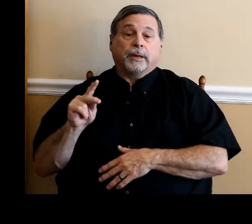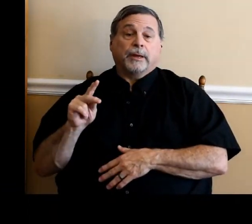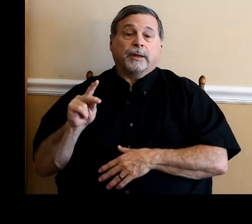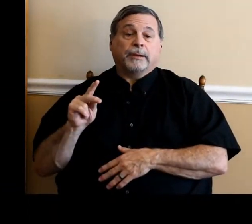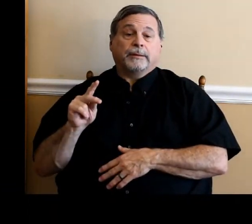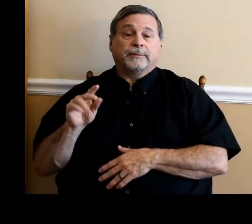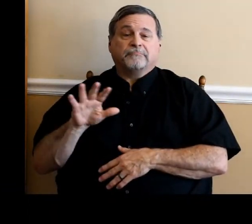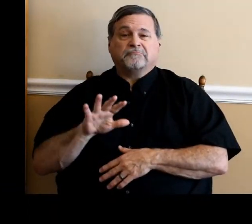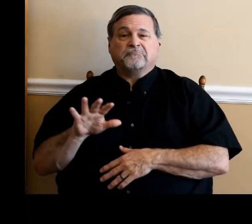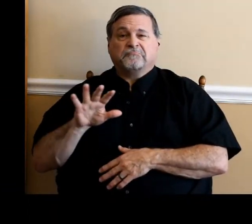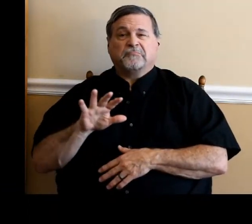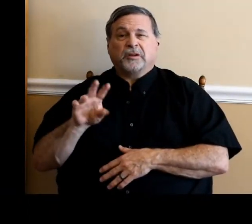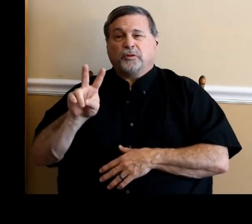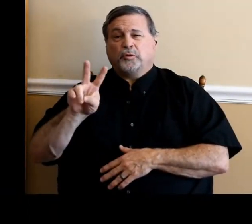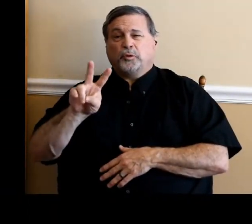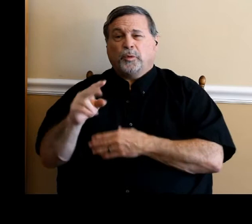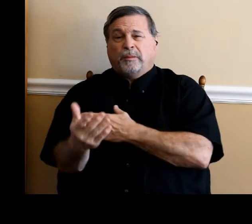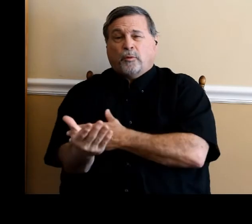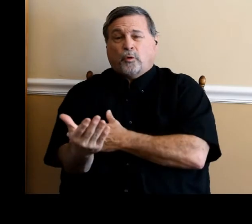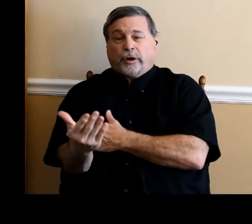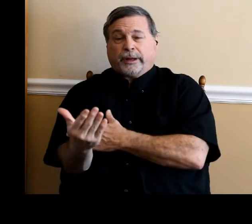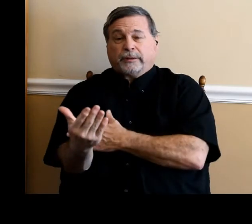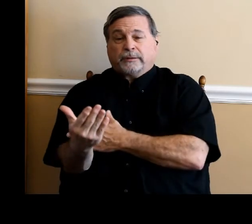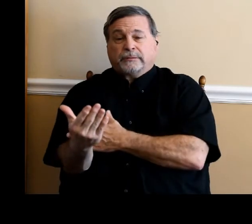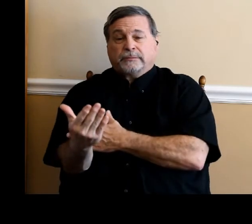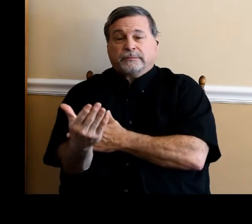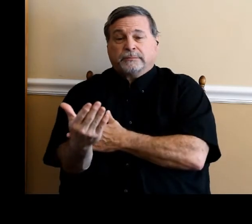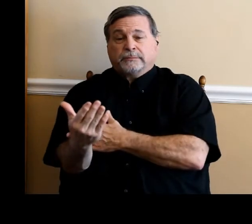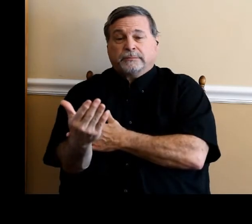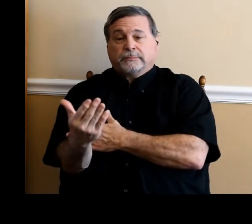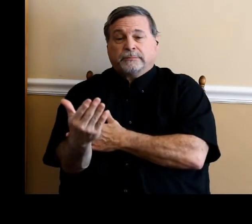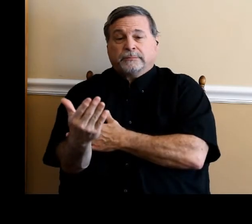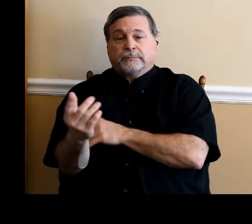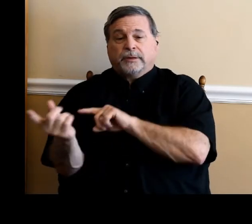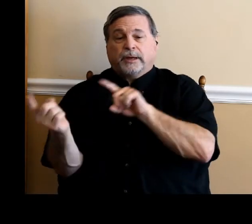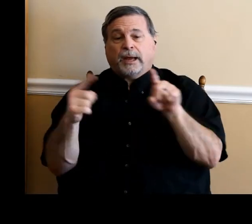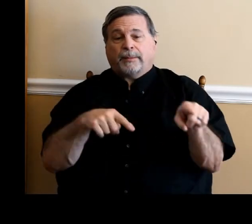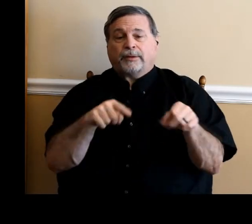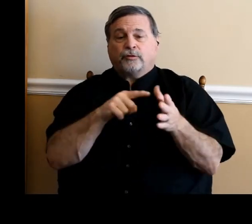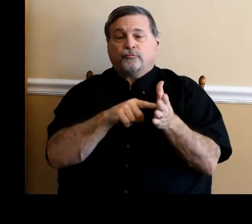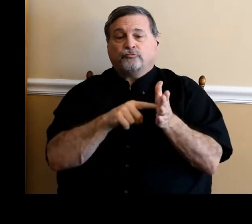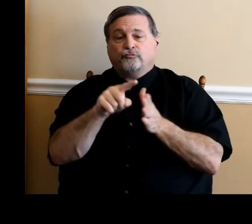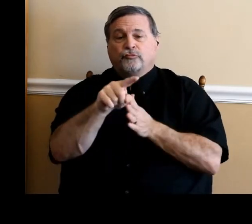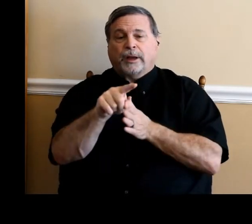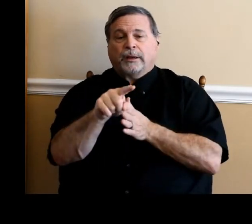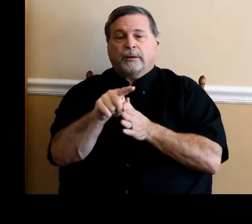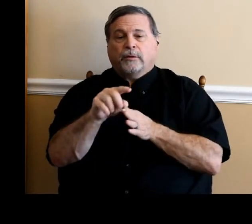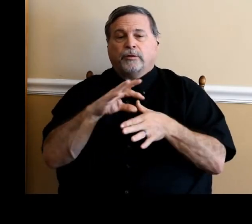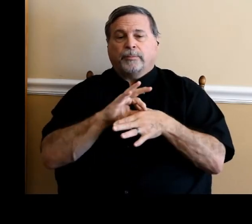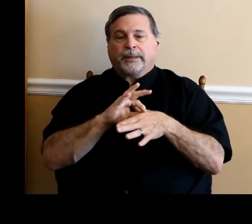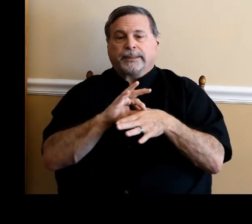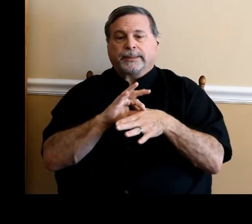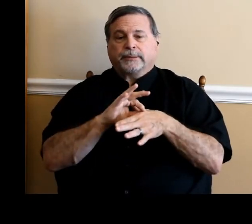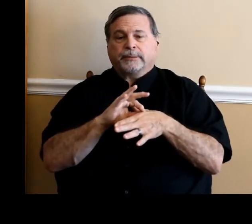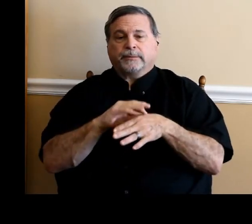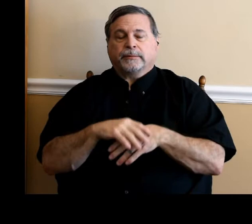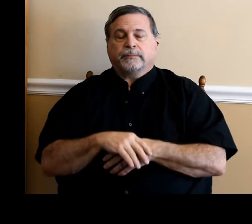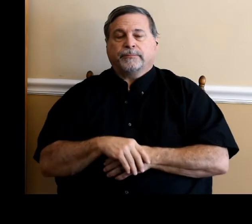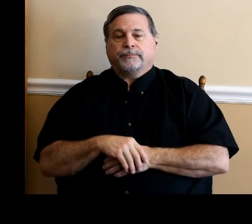Okay guys, it's about 2 in the morning. We're coming out to check on our